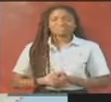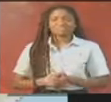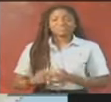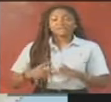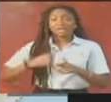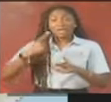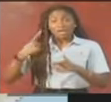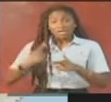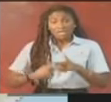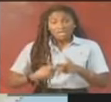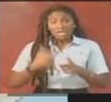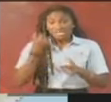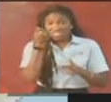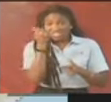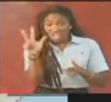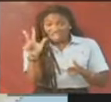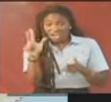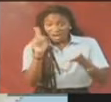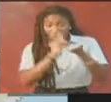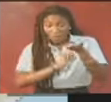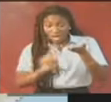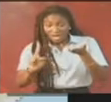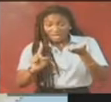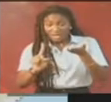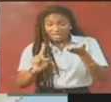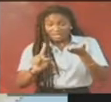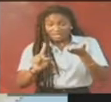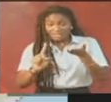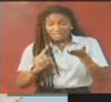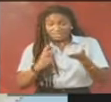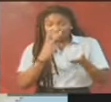see the County Victoria as well as